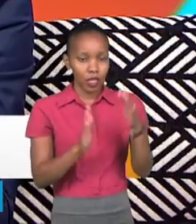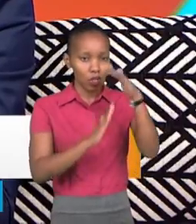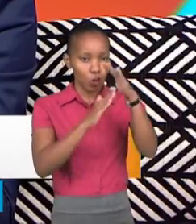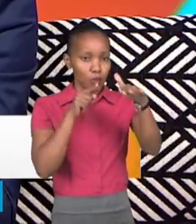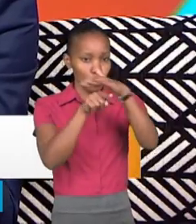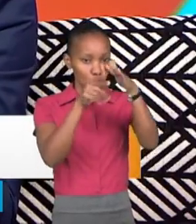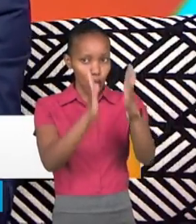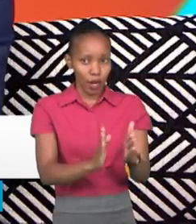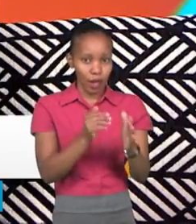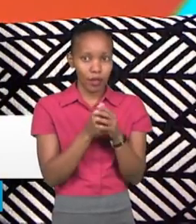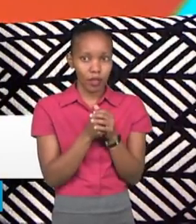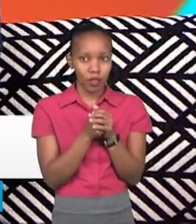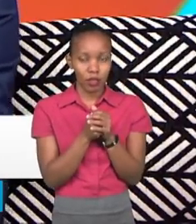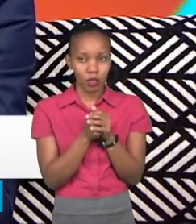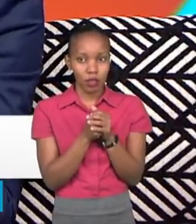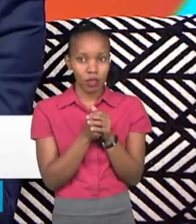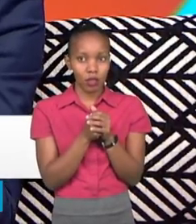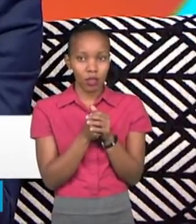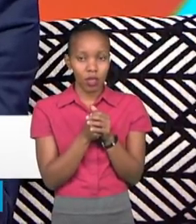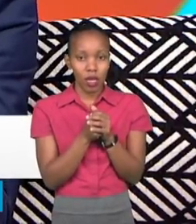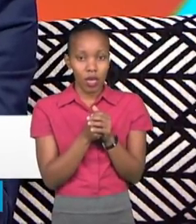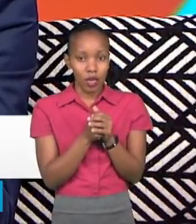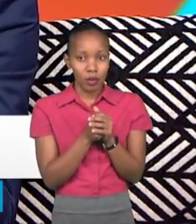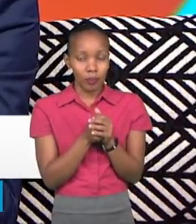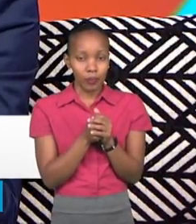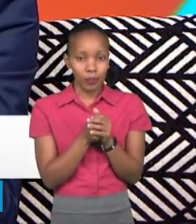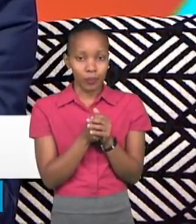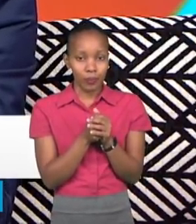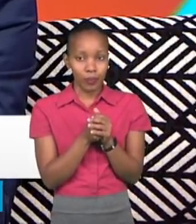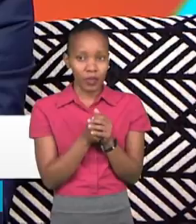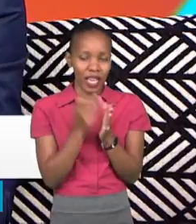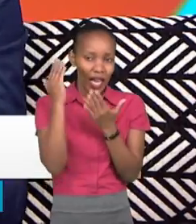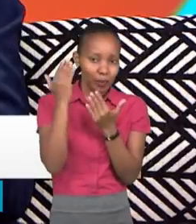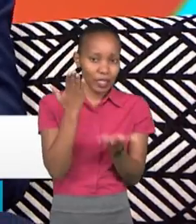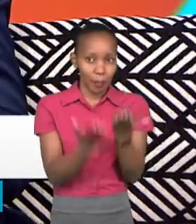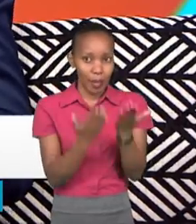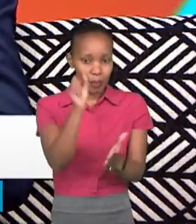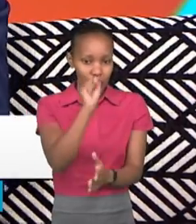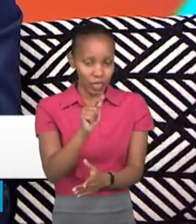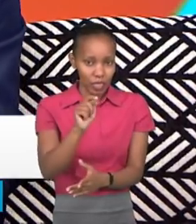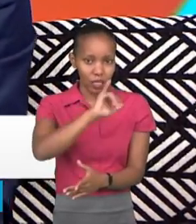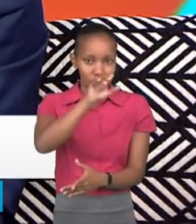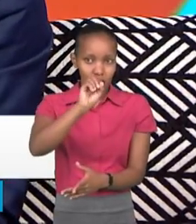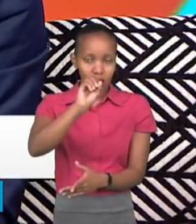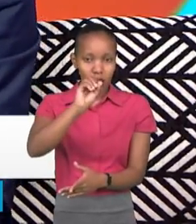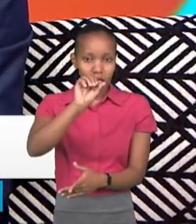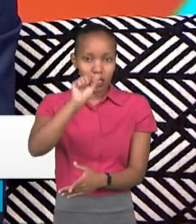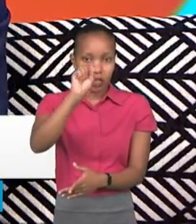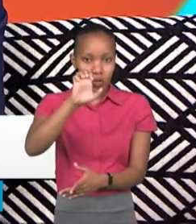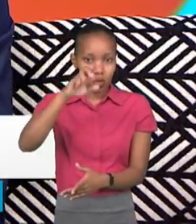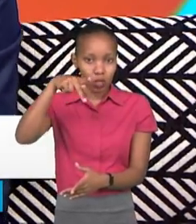scorer, hat-trick hero in that game. Yeah. We expect maybe St. Joseph's could have put a fight in this,